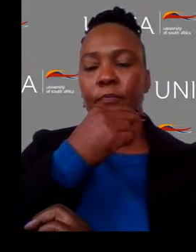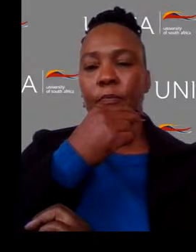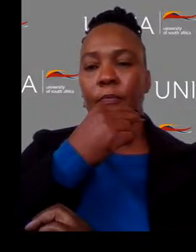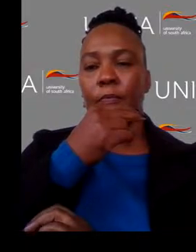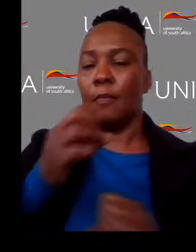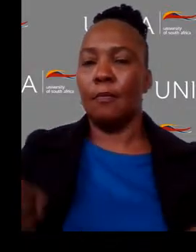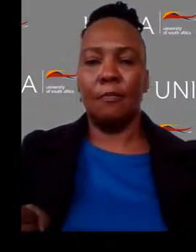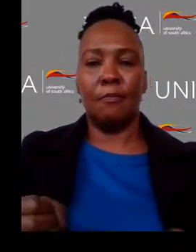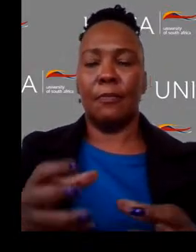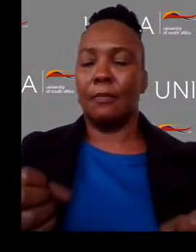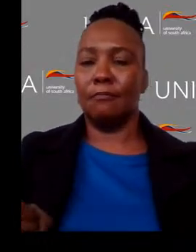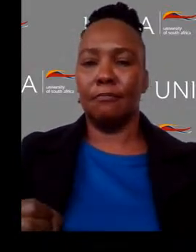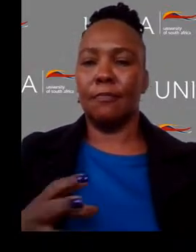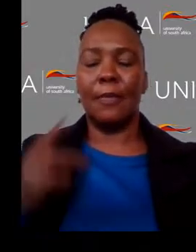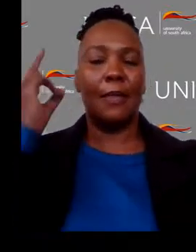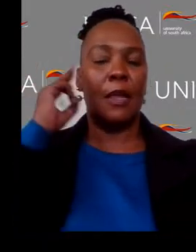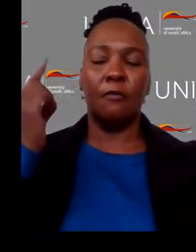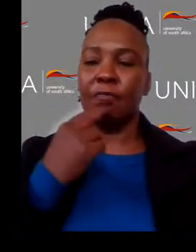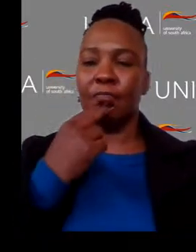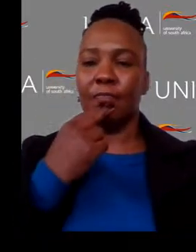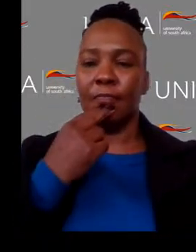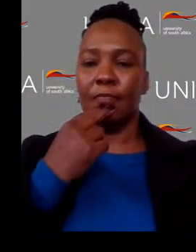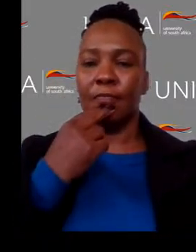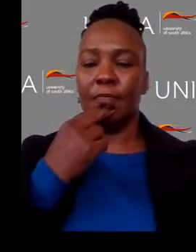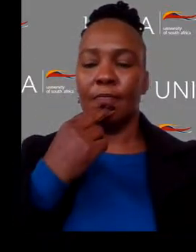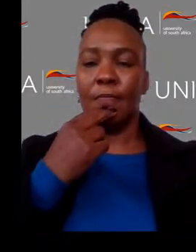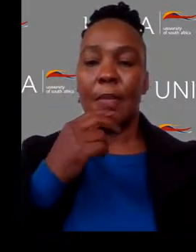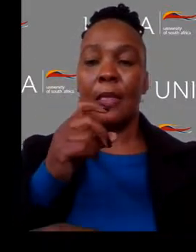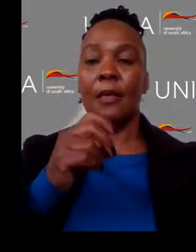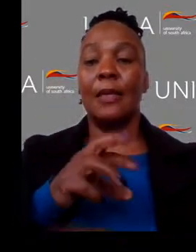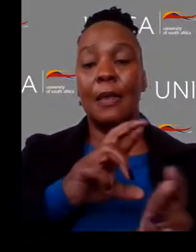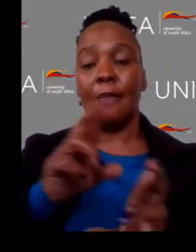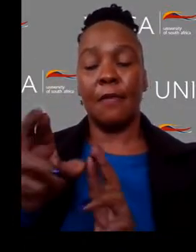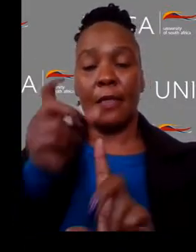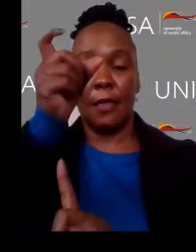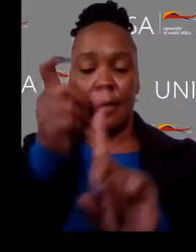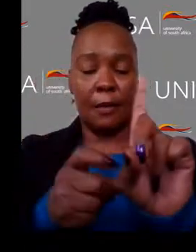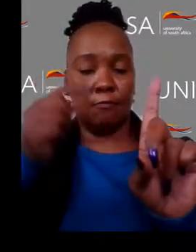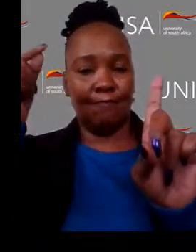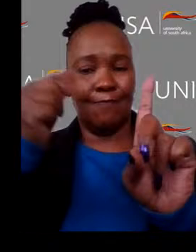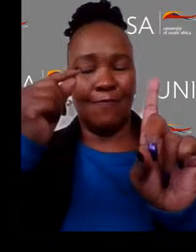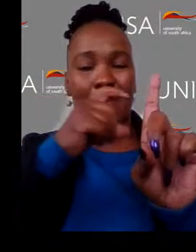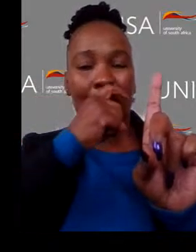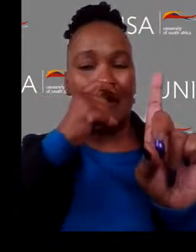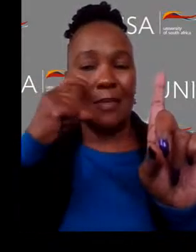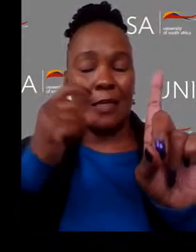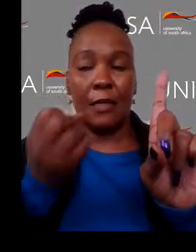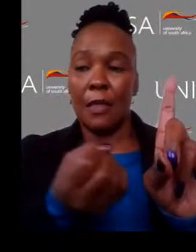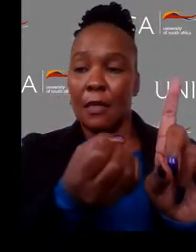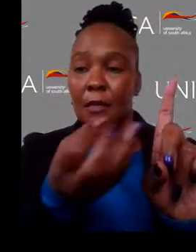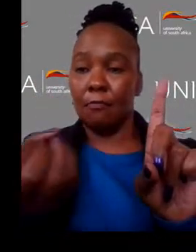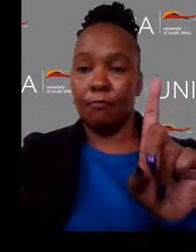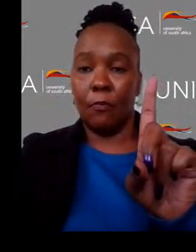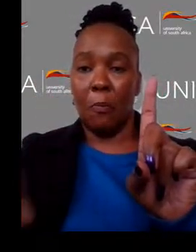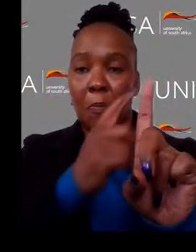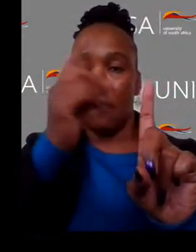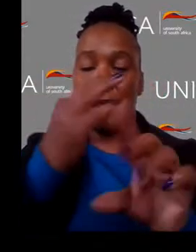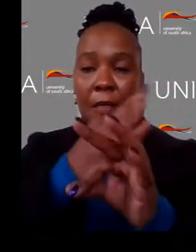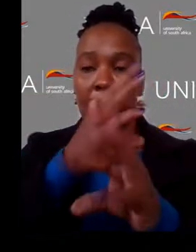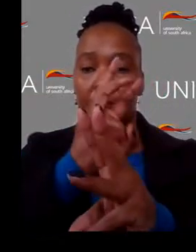paraplegic, the deaf. Refer to the person with using the names that were given by their parents.